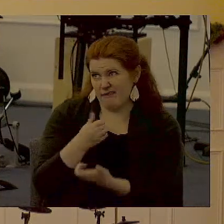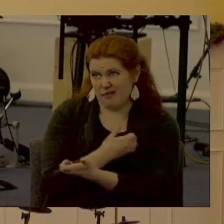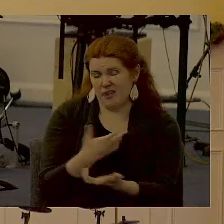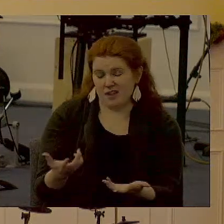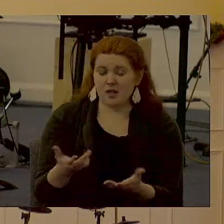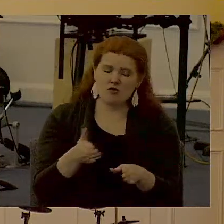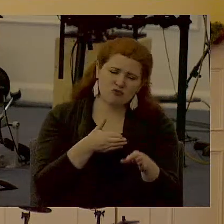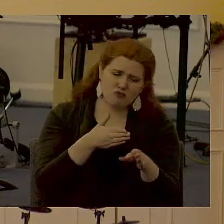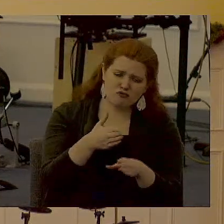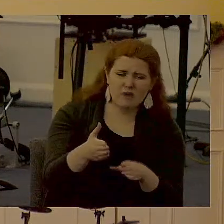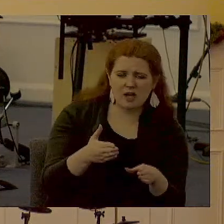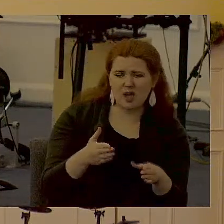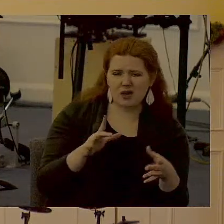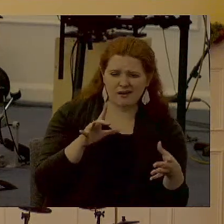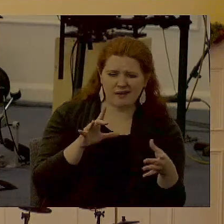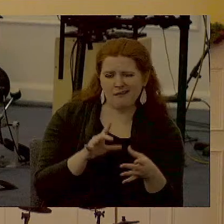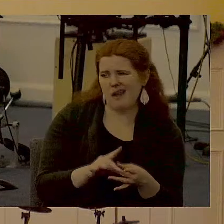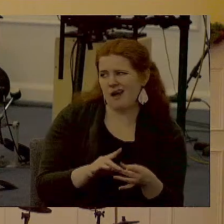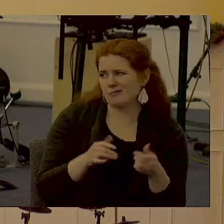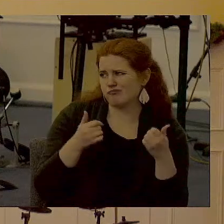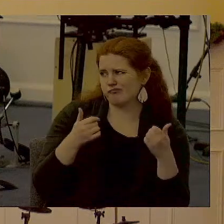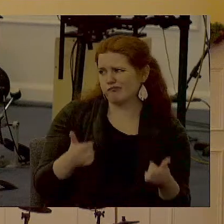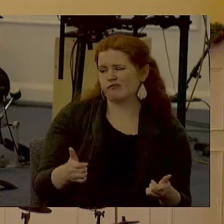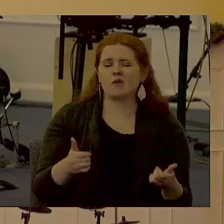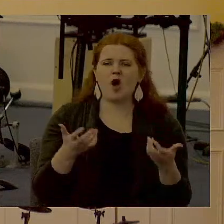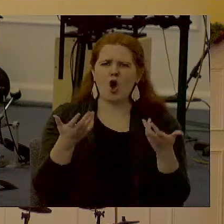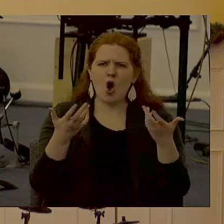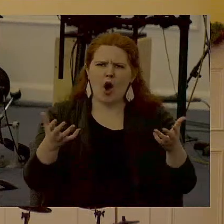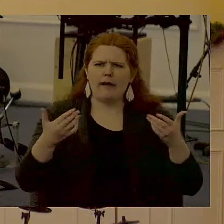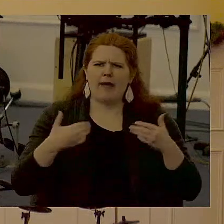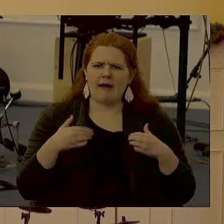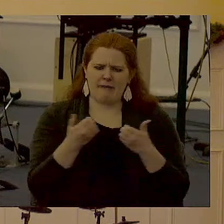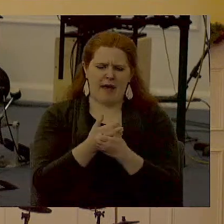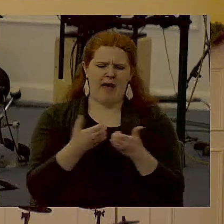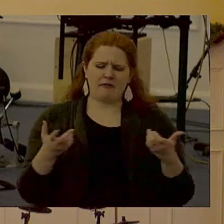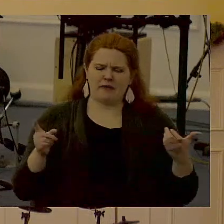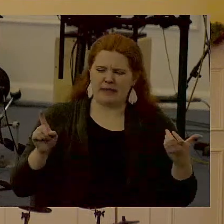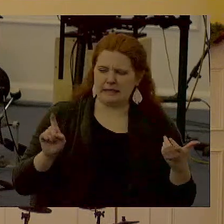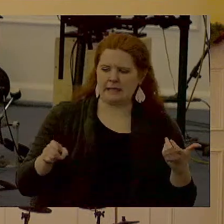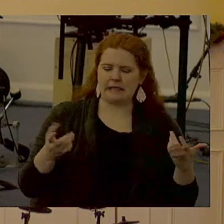the careers and the connections. They already have everything they actually need.